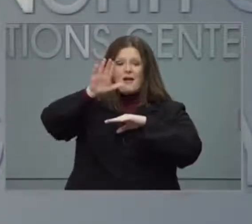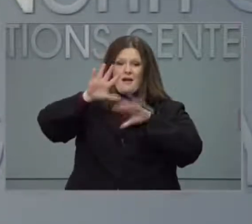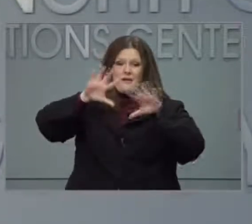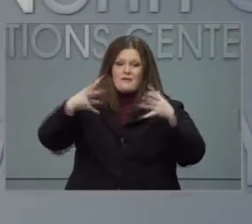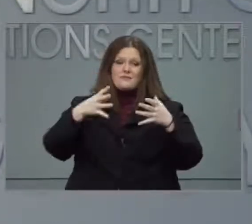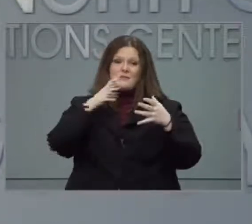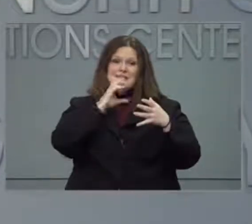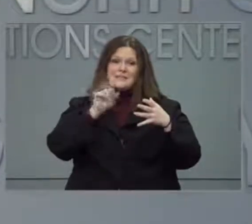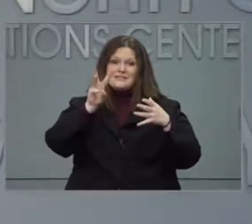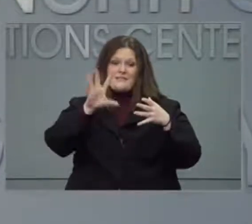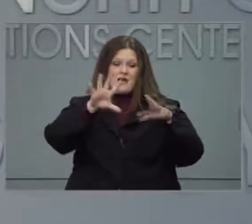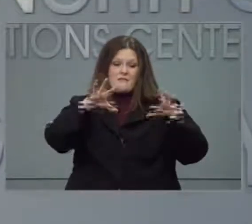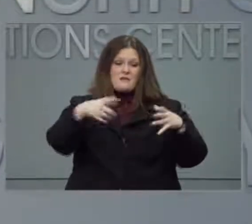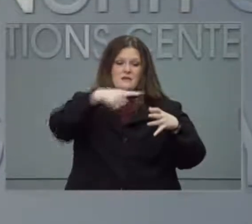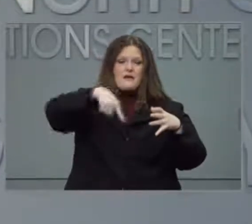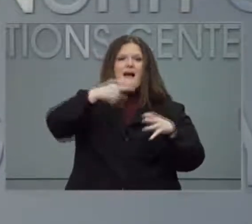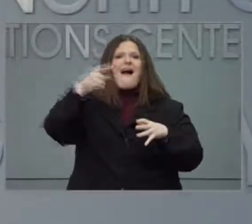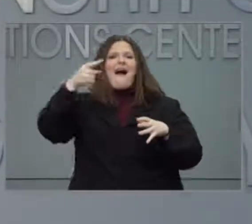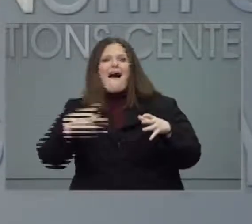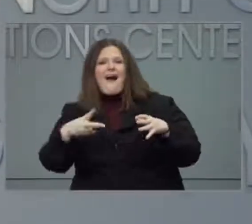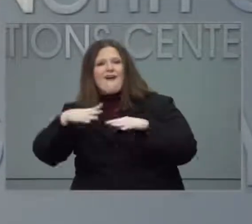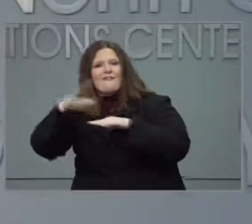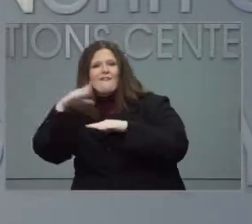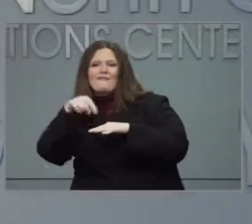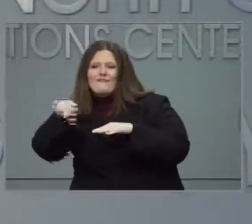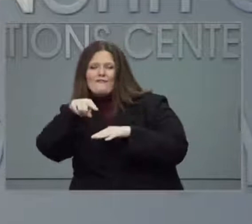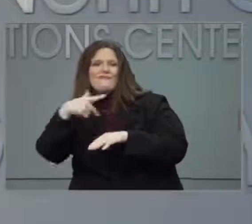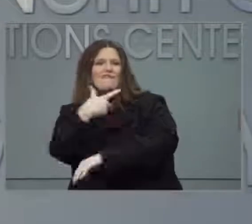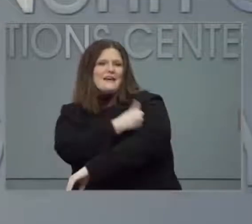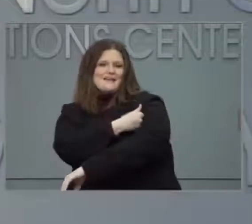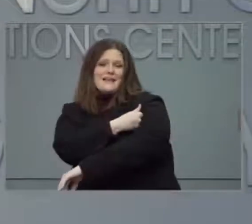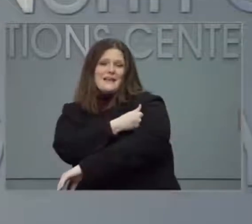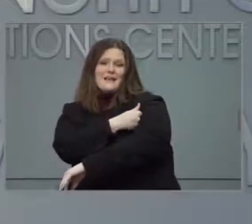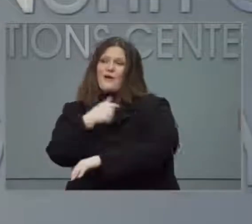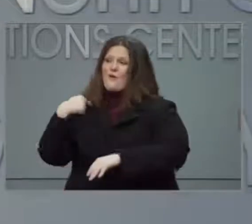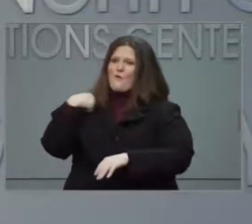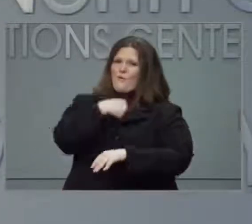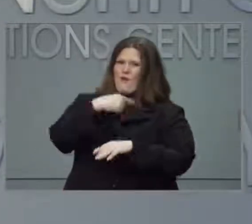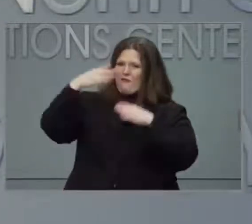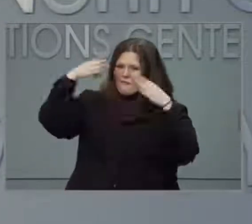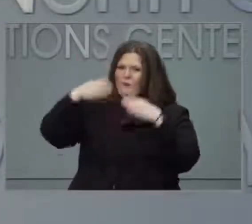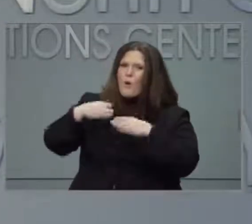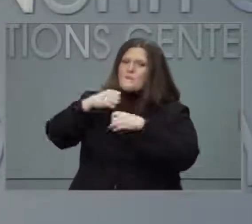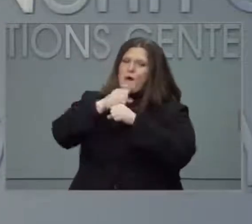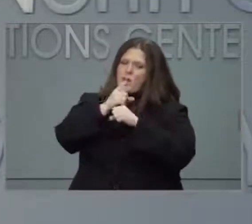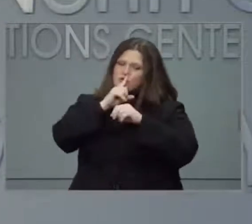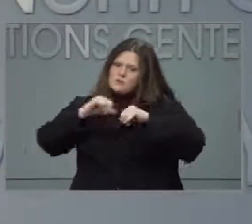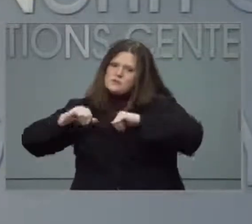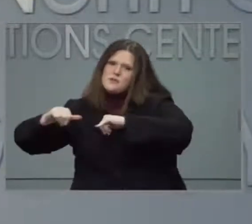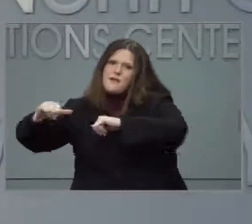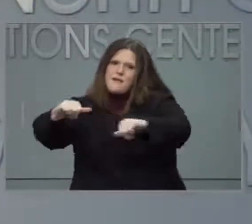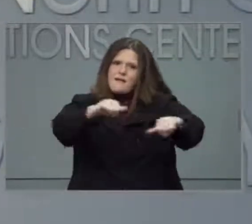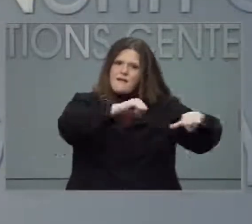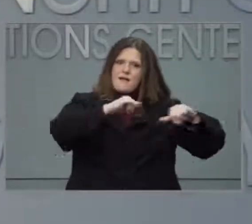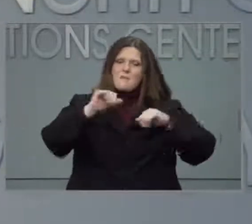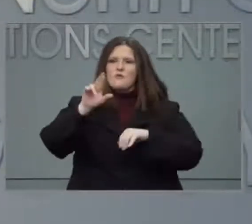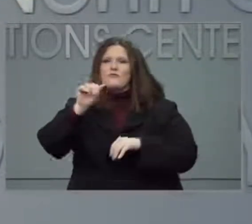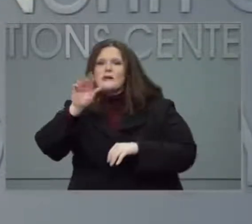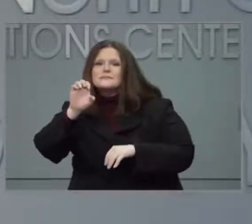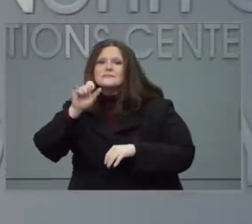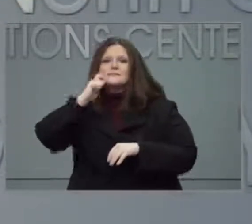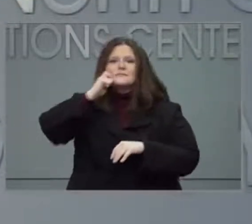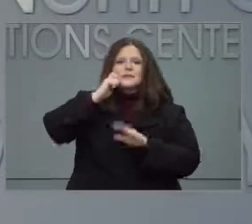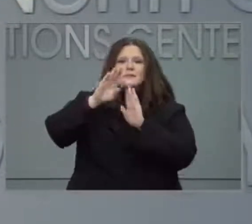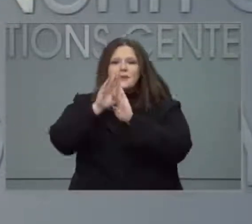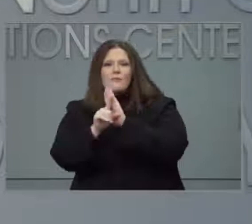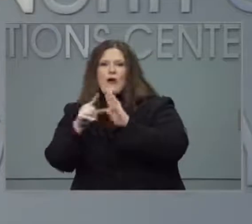vaccinated. And we're working to make sure that race and ethnicity vaccination rates reflect our population and